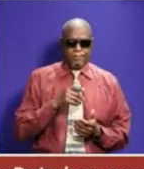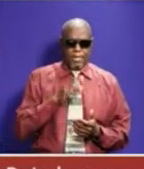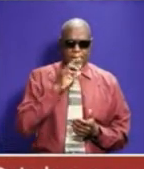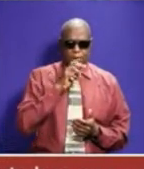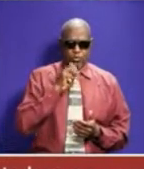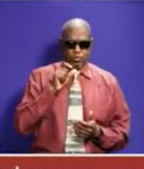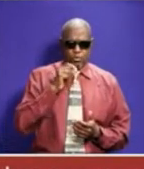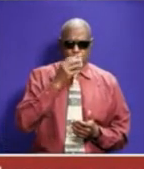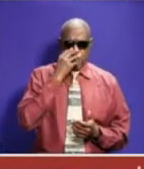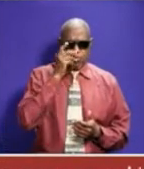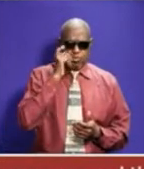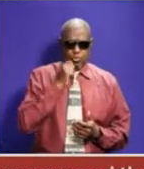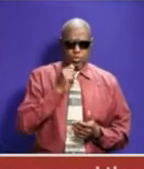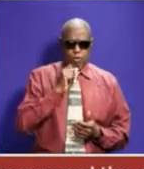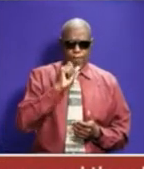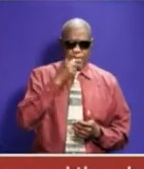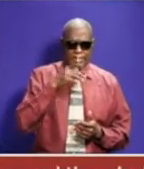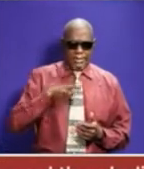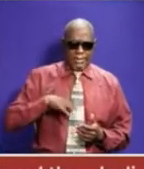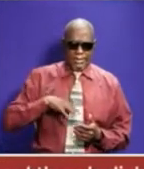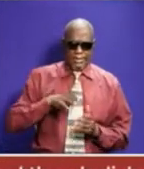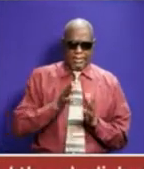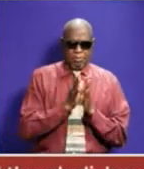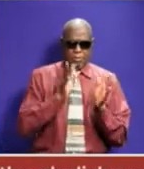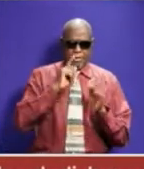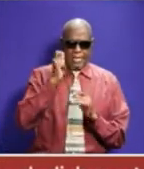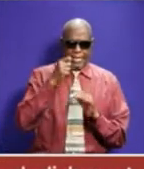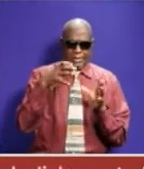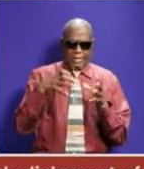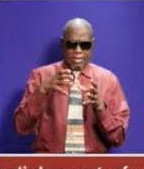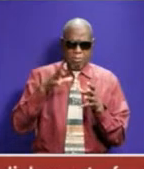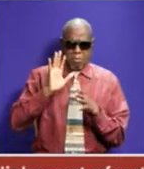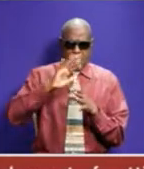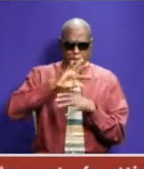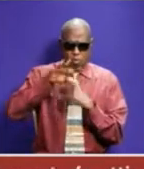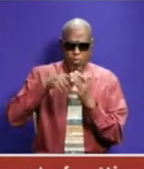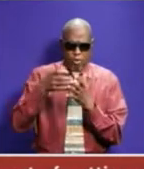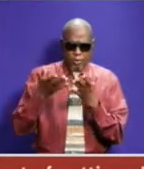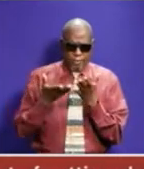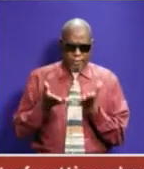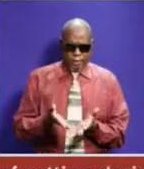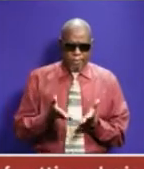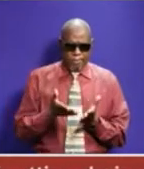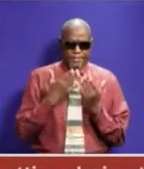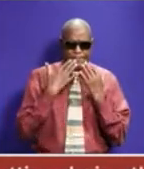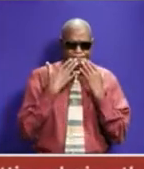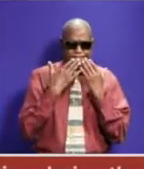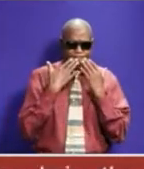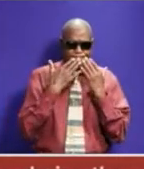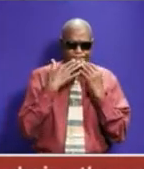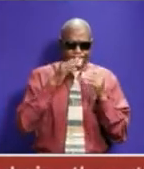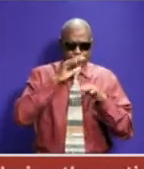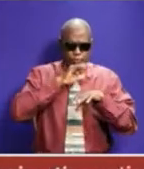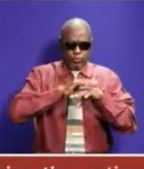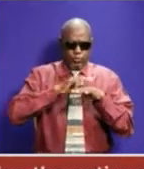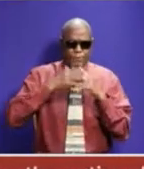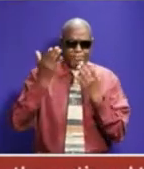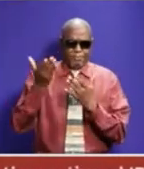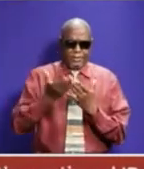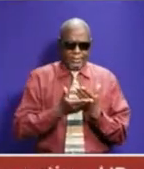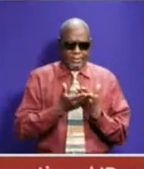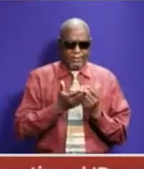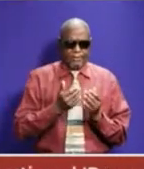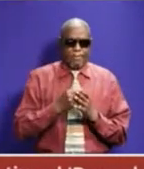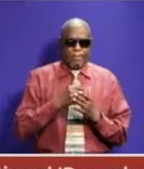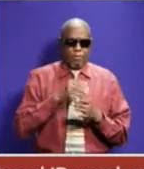the Republic of Kenya. Timu yake yote iko hapa. Na leo tunasema shukran kwa ile mazuri ambayo tumeletewa leo. Leo